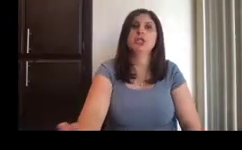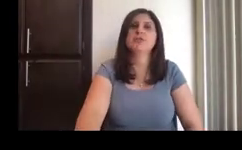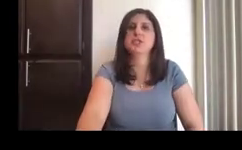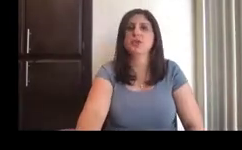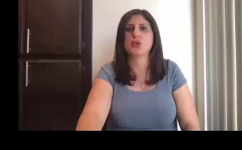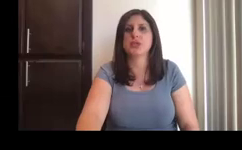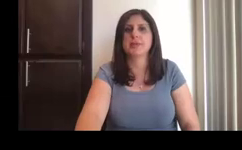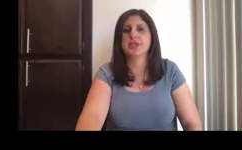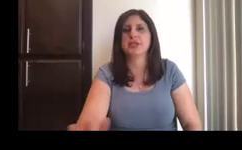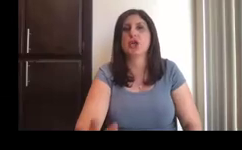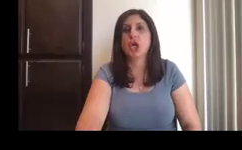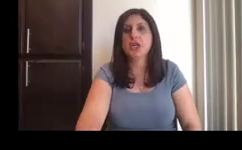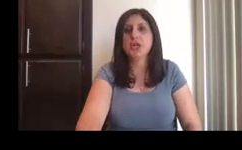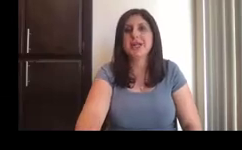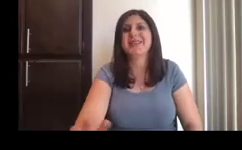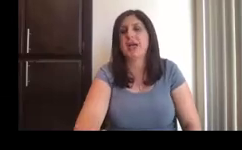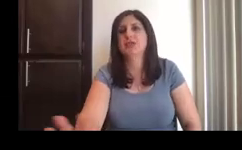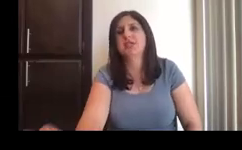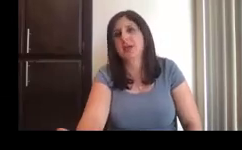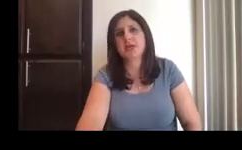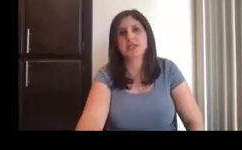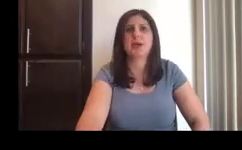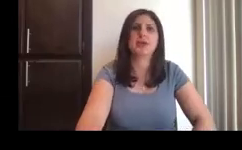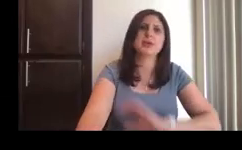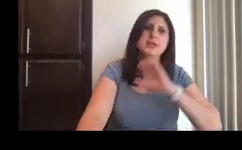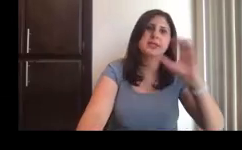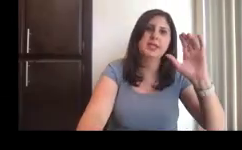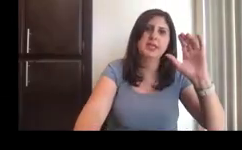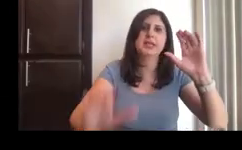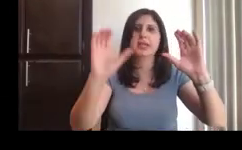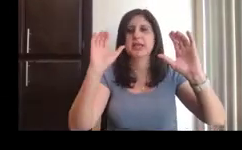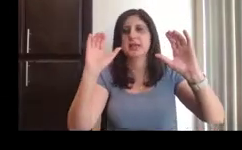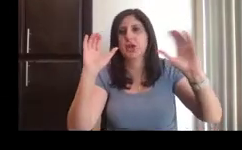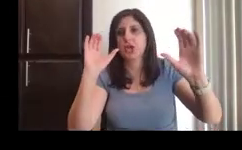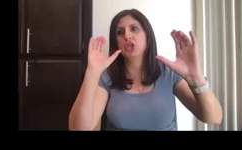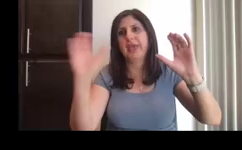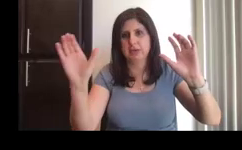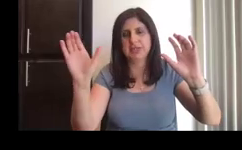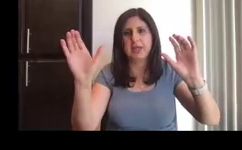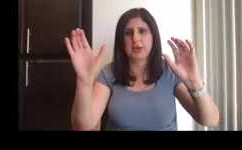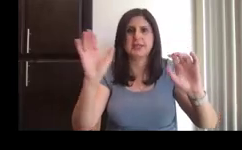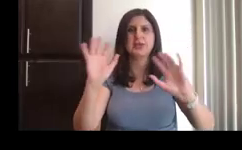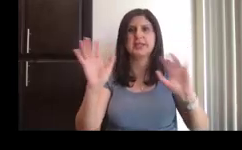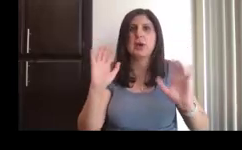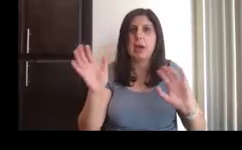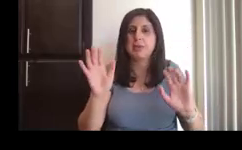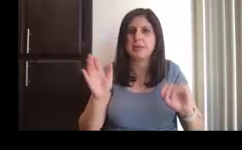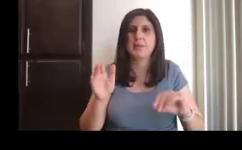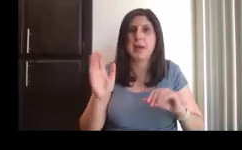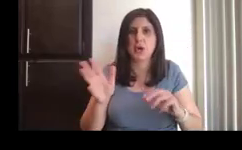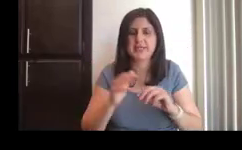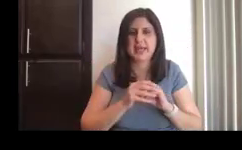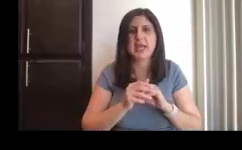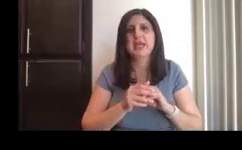Okay, cardinal versus ordinal numbers. Cardinal counting numbers. So I would go C, cardinal counting. Okay, so that's how I